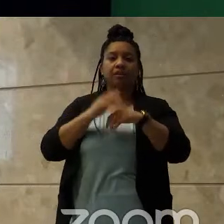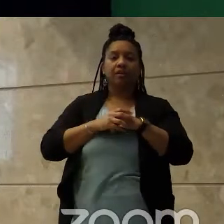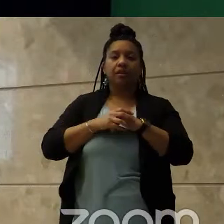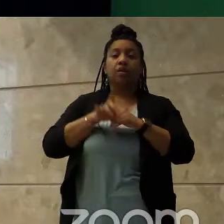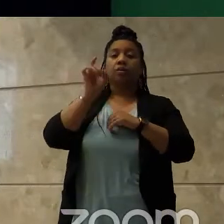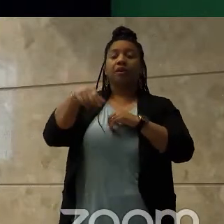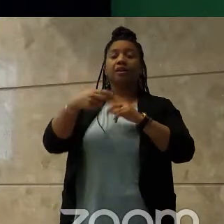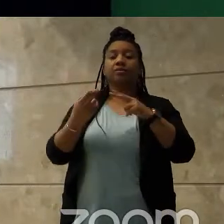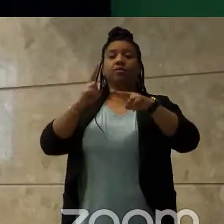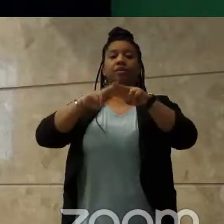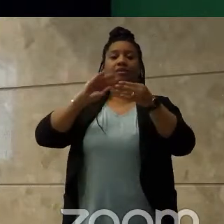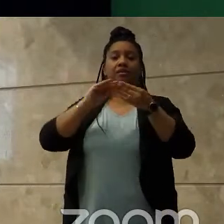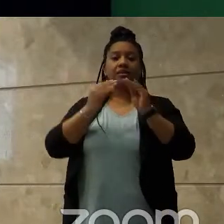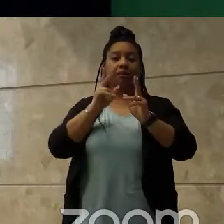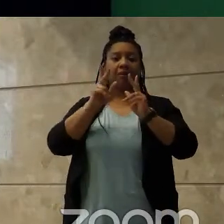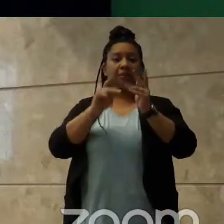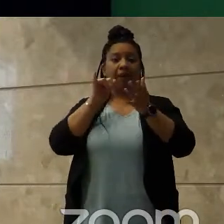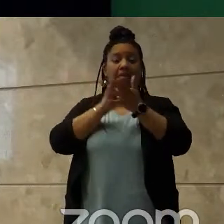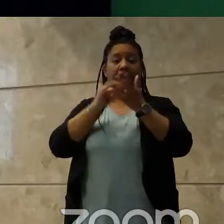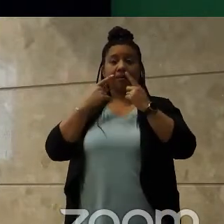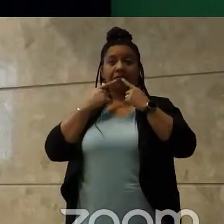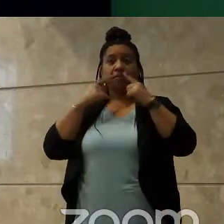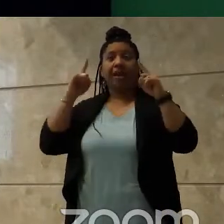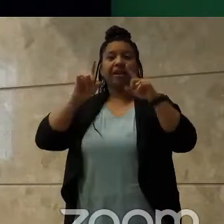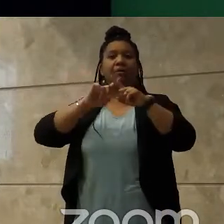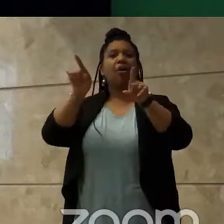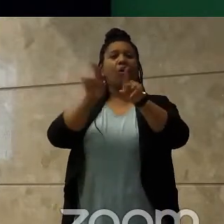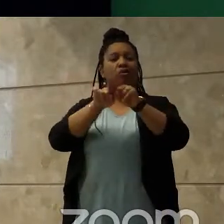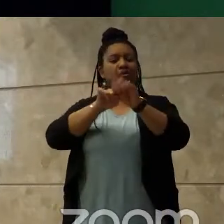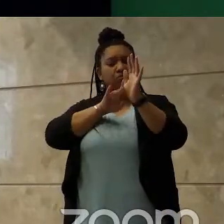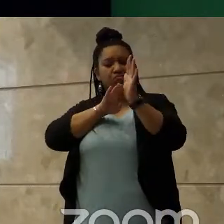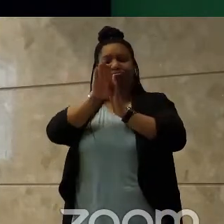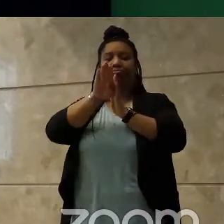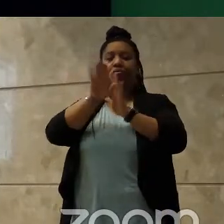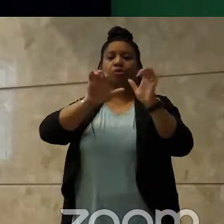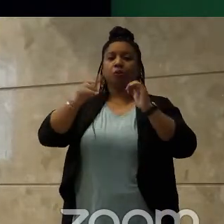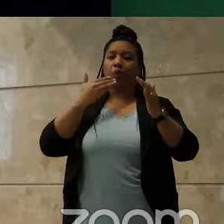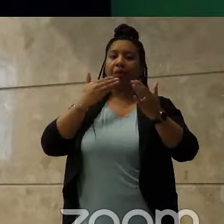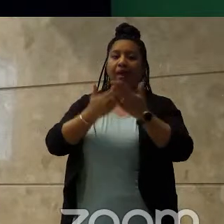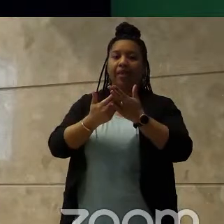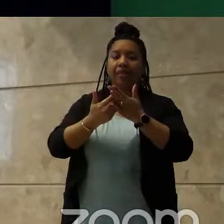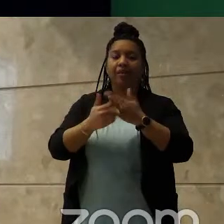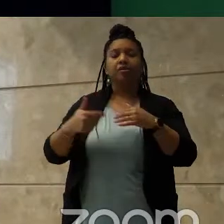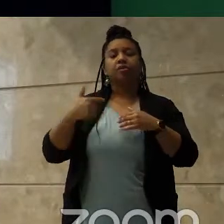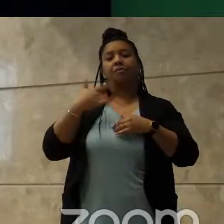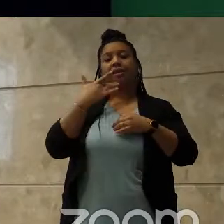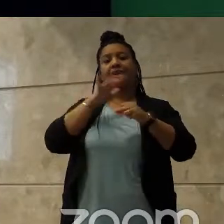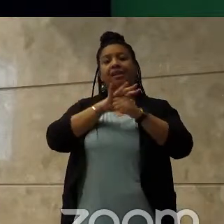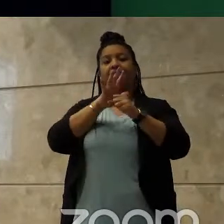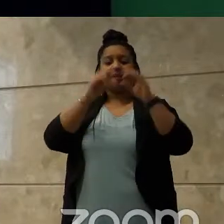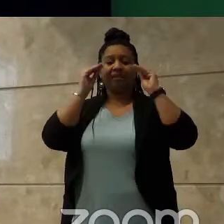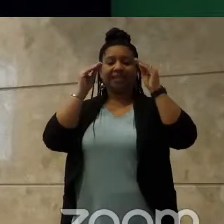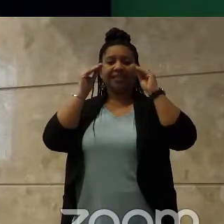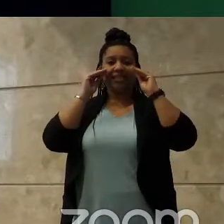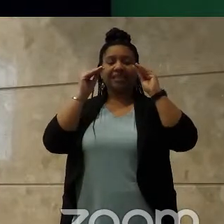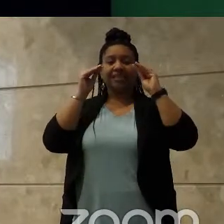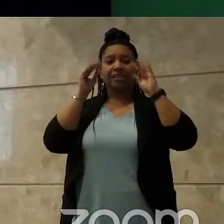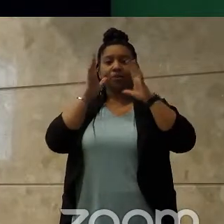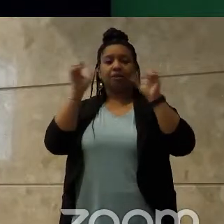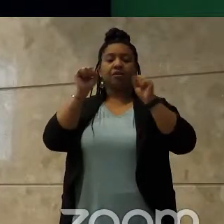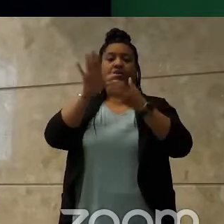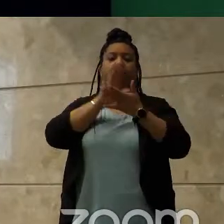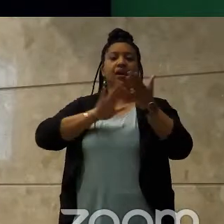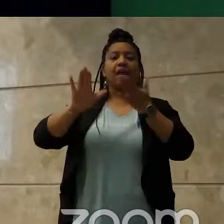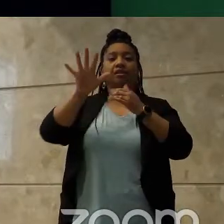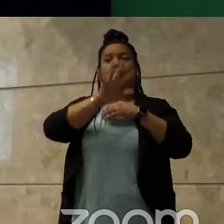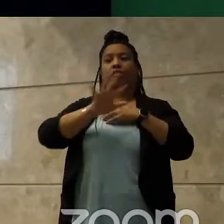the numbers who not only make it, but do well, who really do well. You know, I have the privilege of teaching presidents of colleges from around the world in the